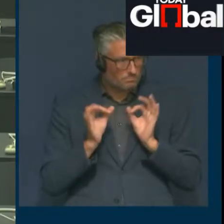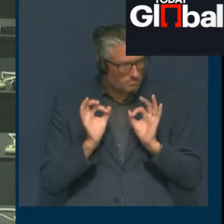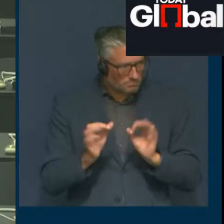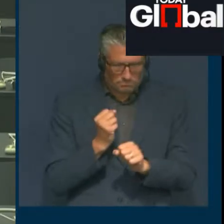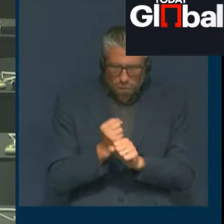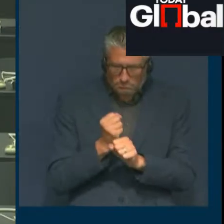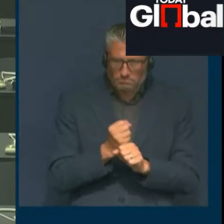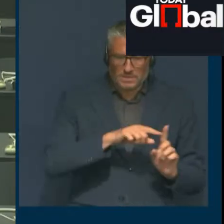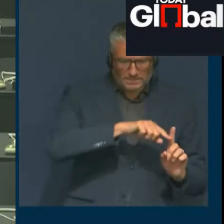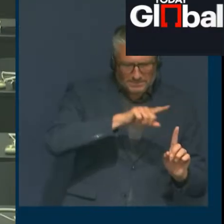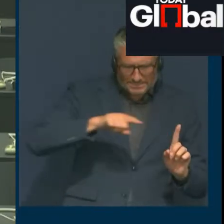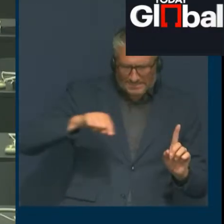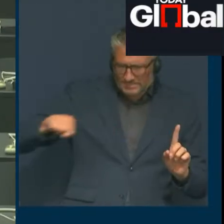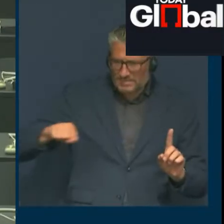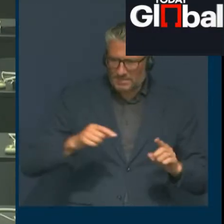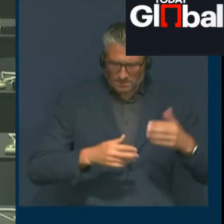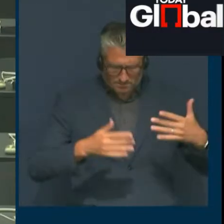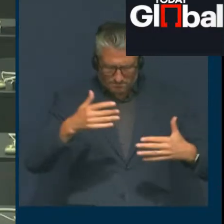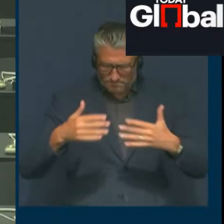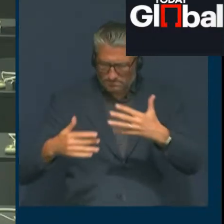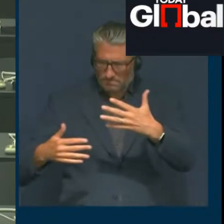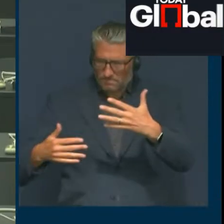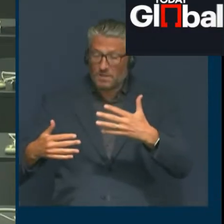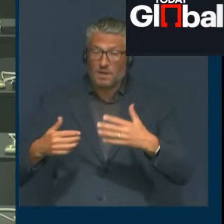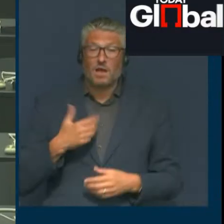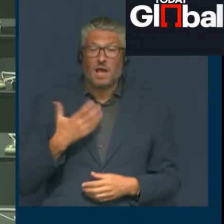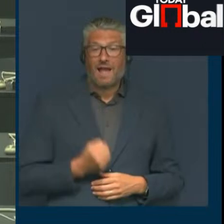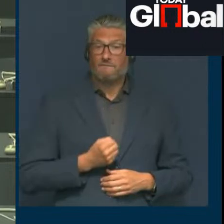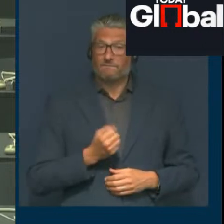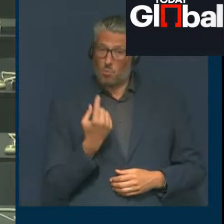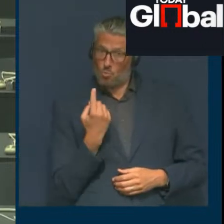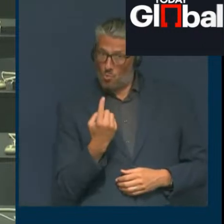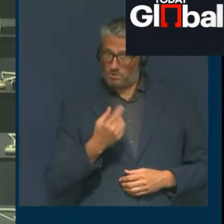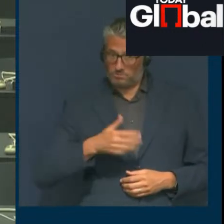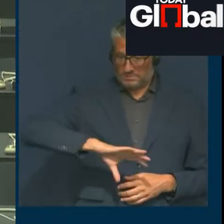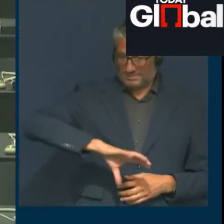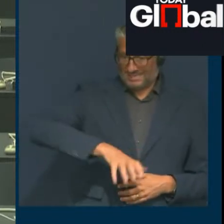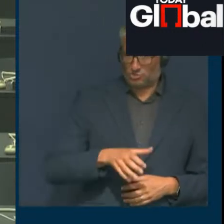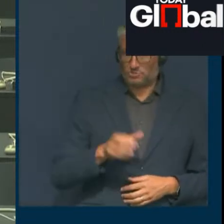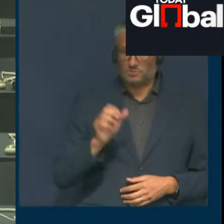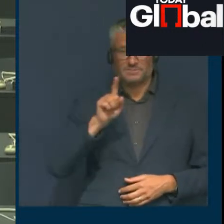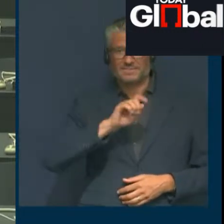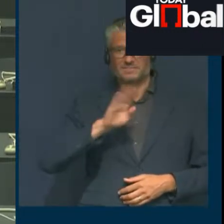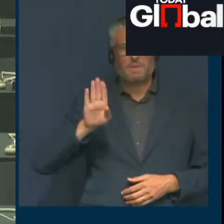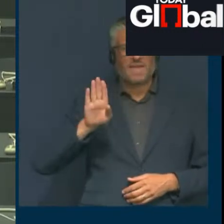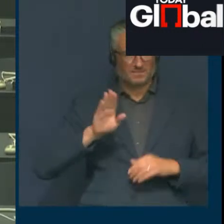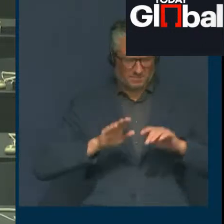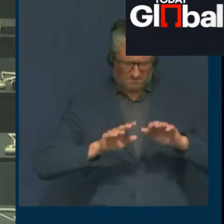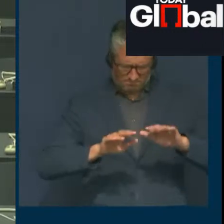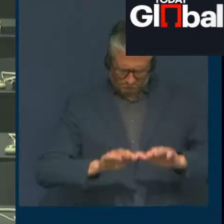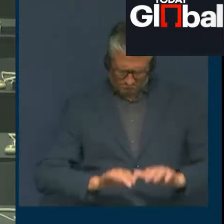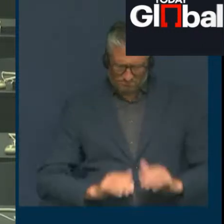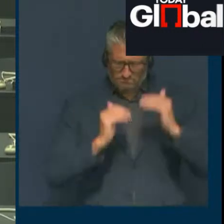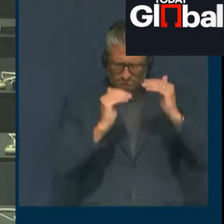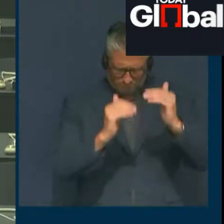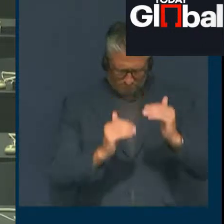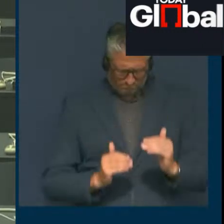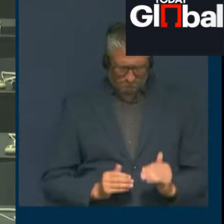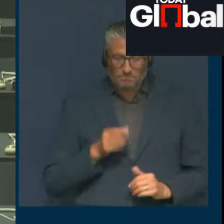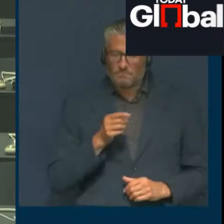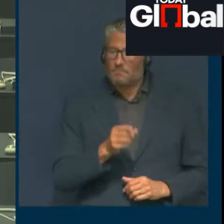a national database which is based on the results of the national